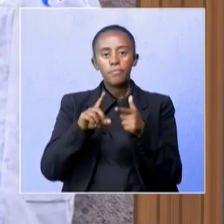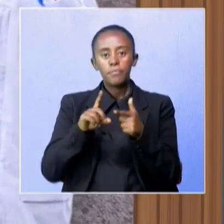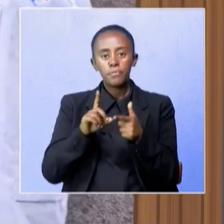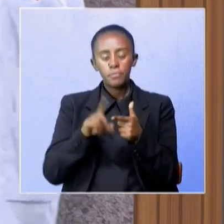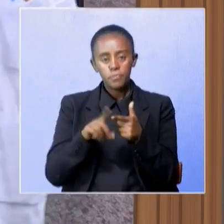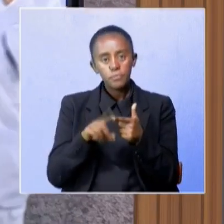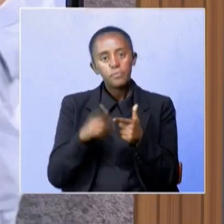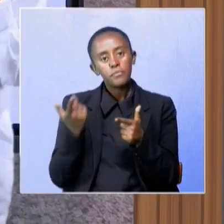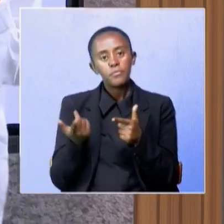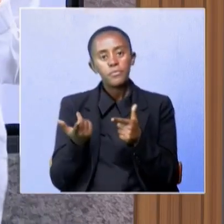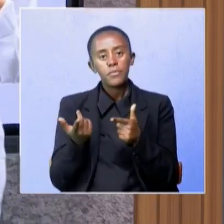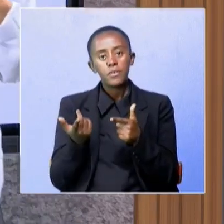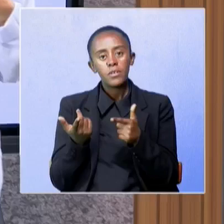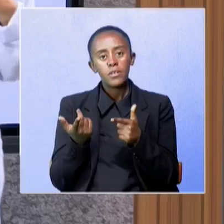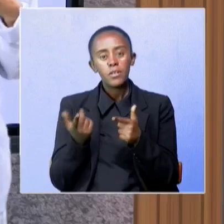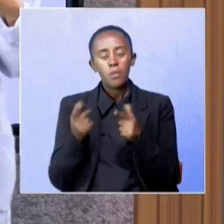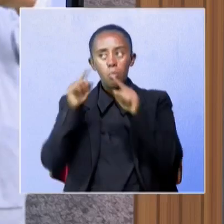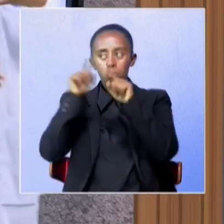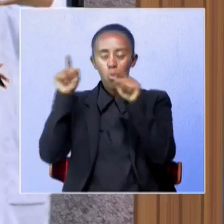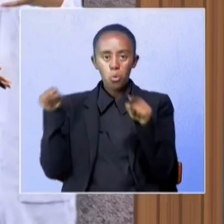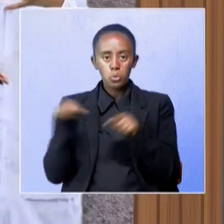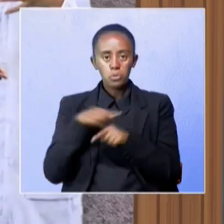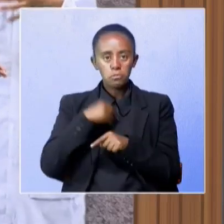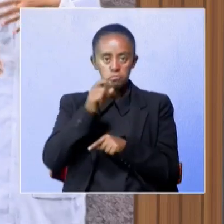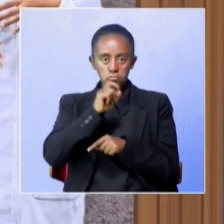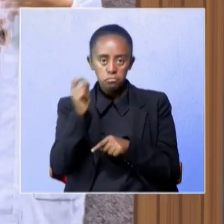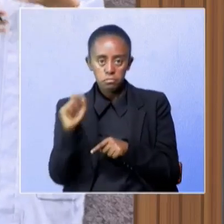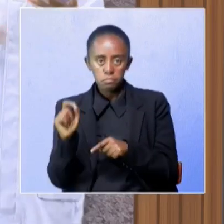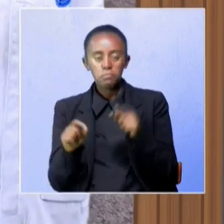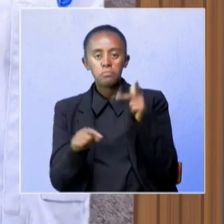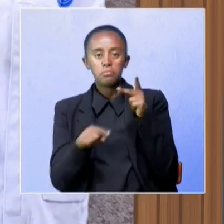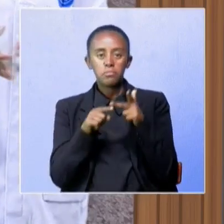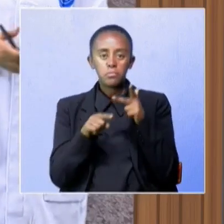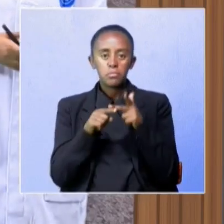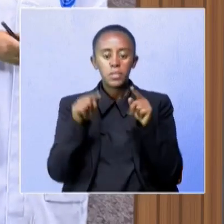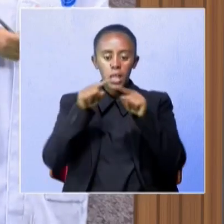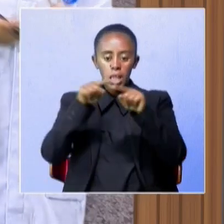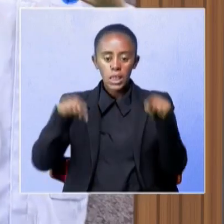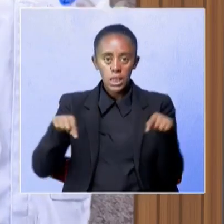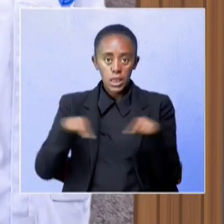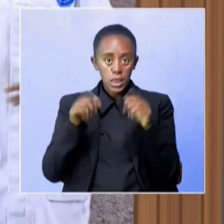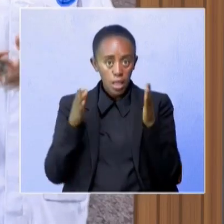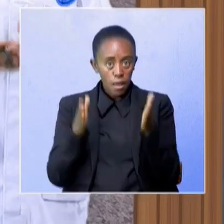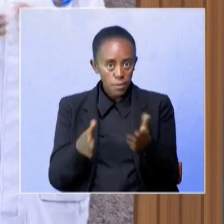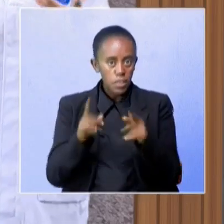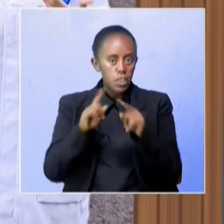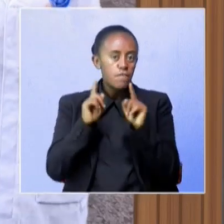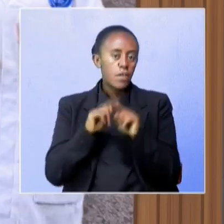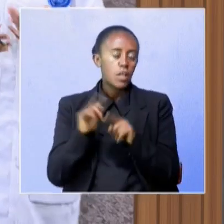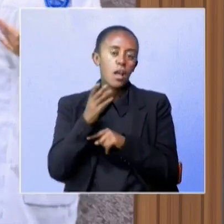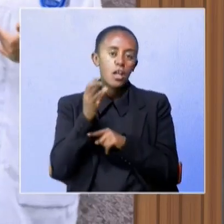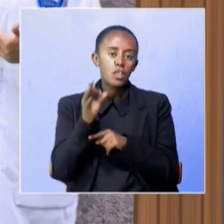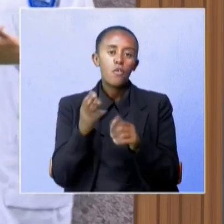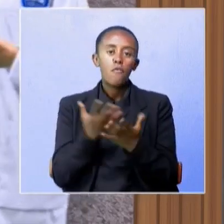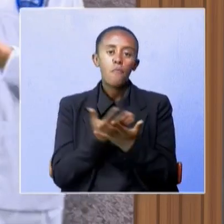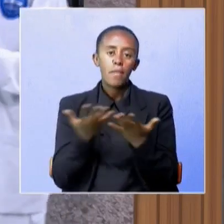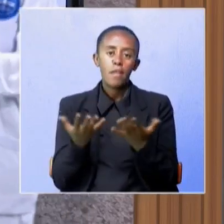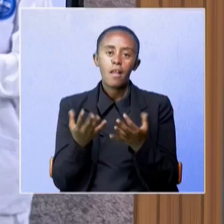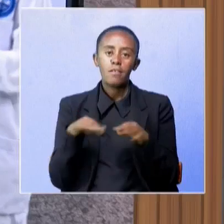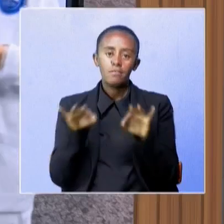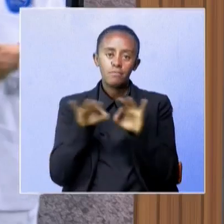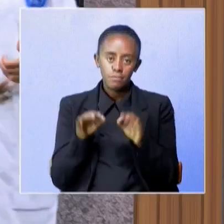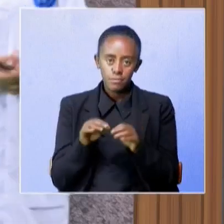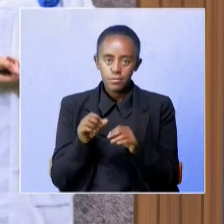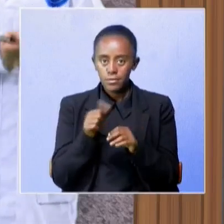need boards, you need tables, and different kinds of materials. And